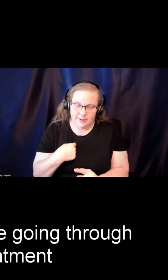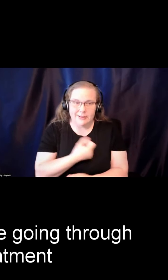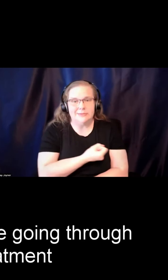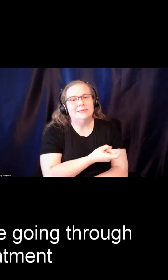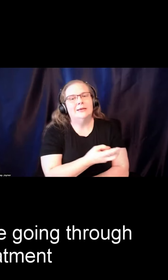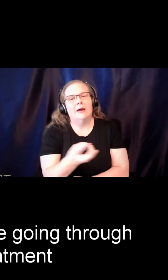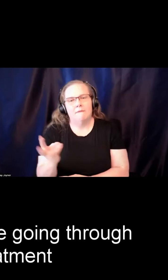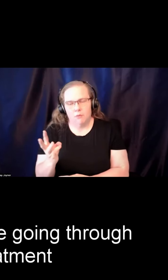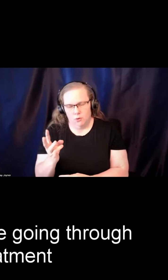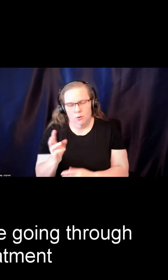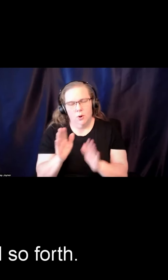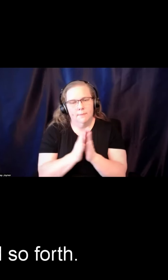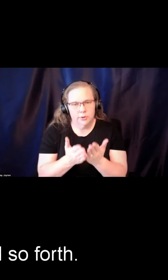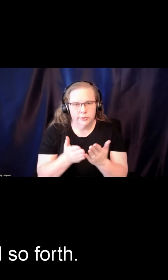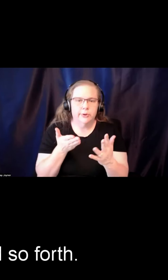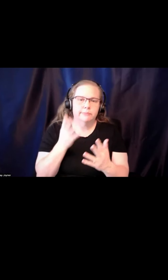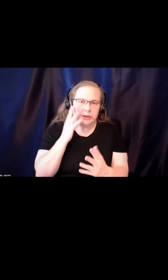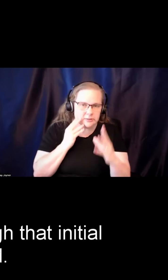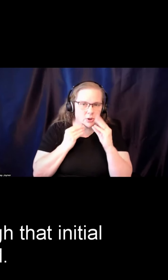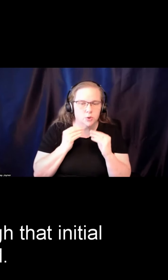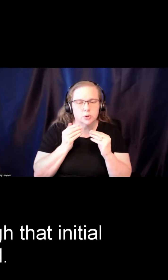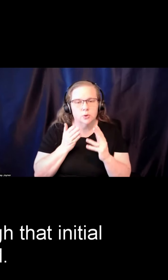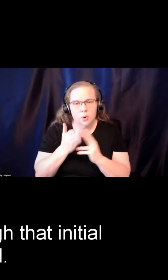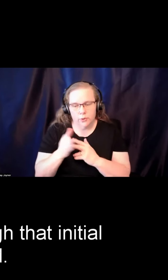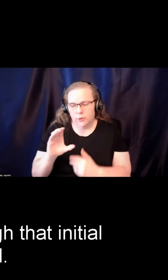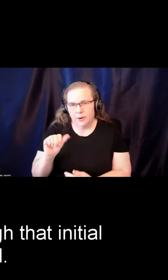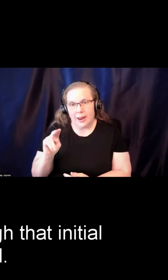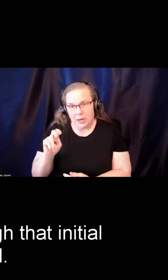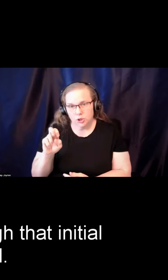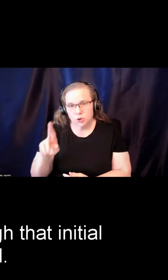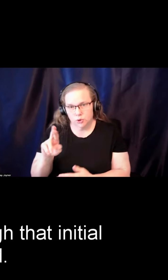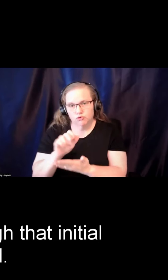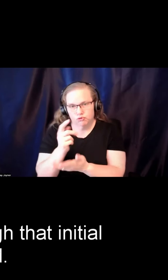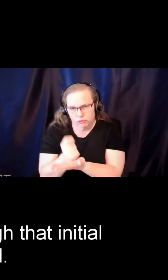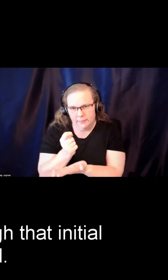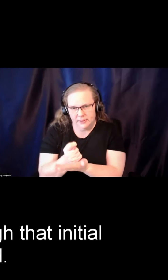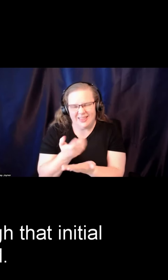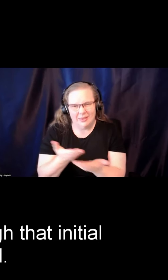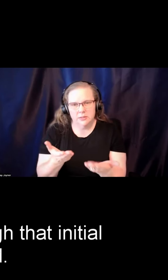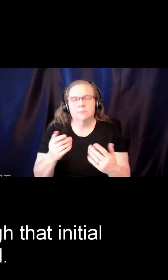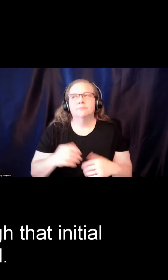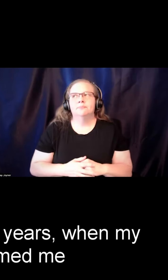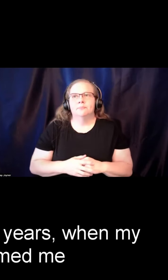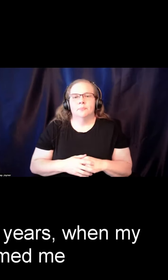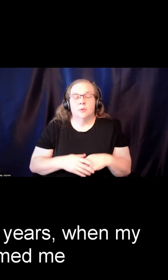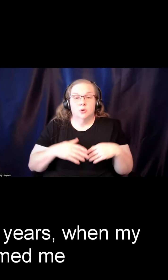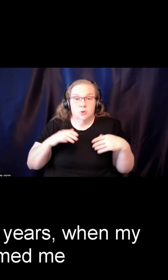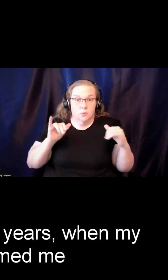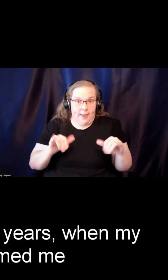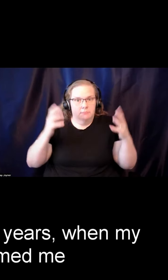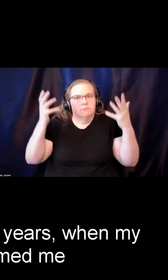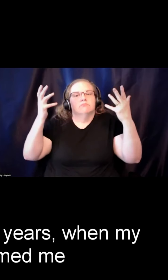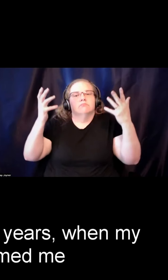about my experience going through cancer treatment and so on and so forth. Well, I got through that initial period,